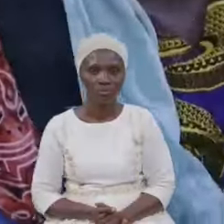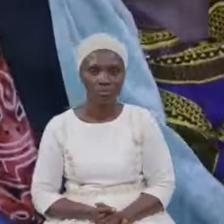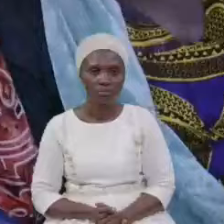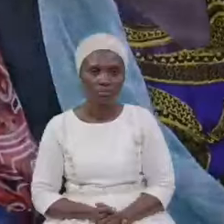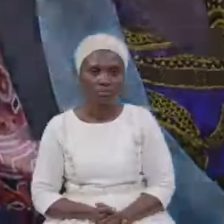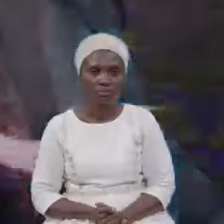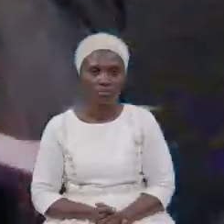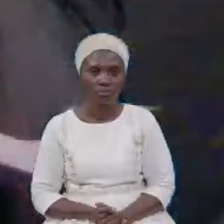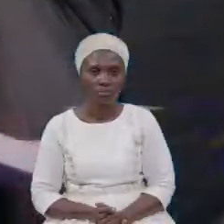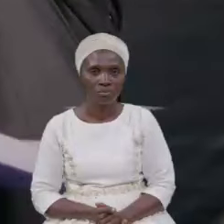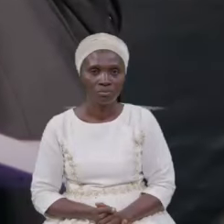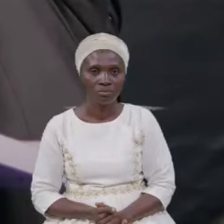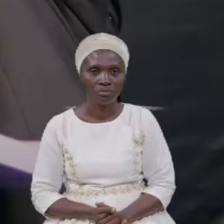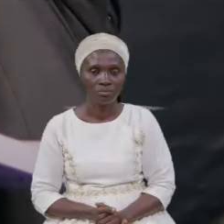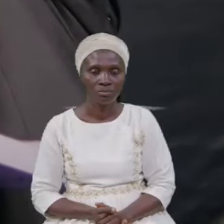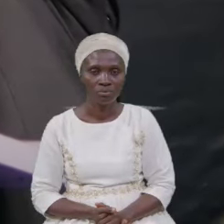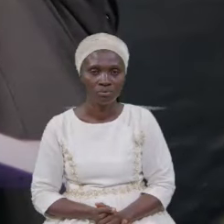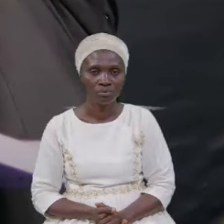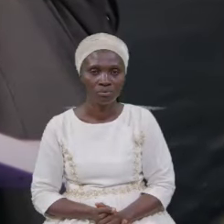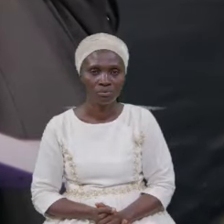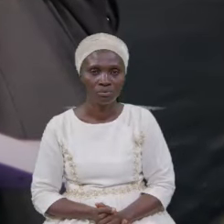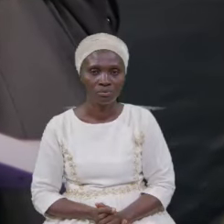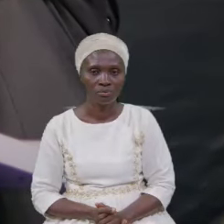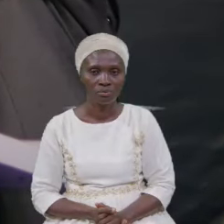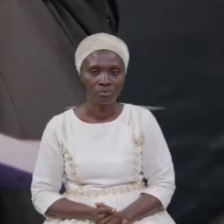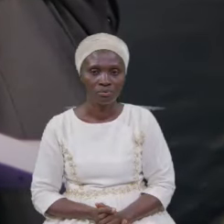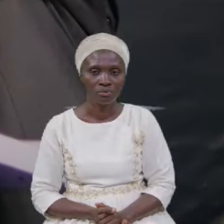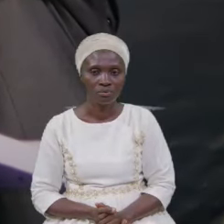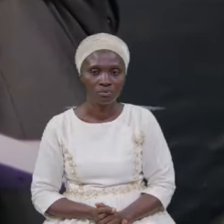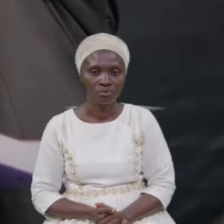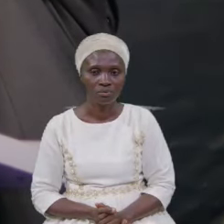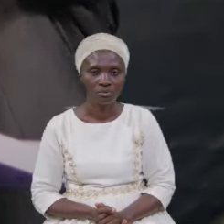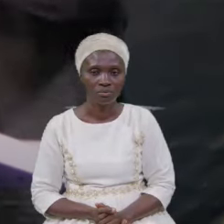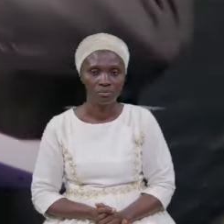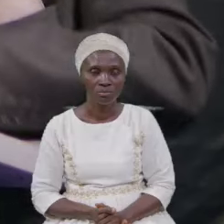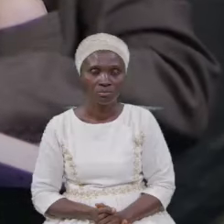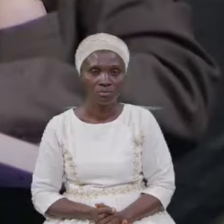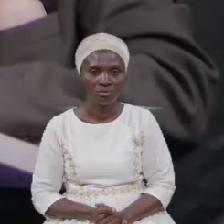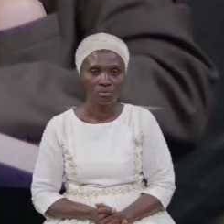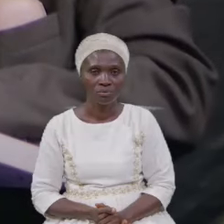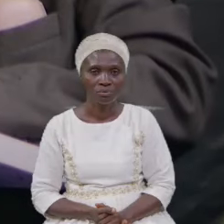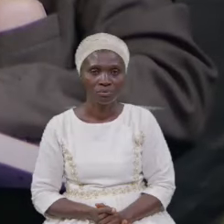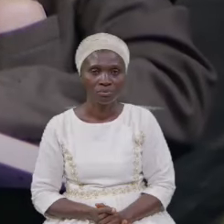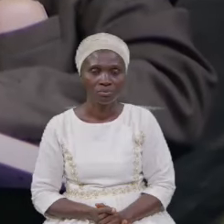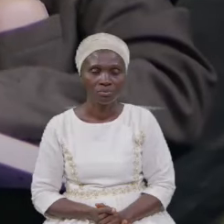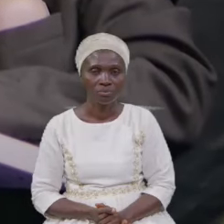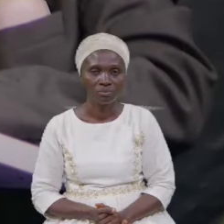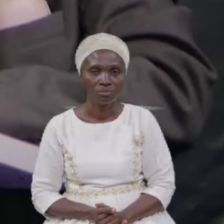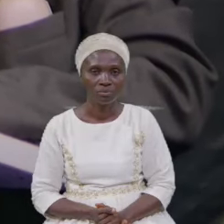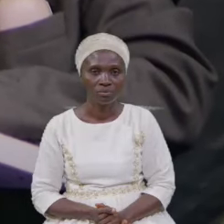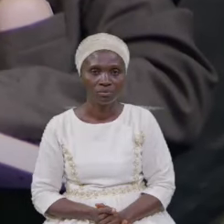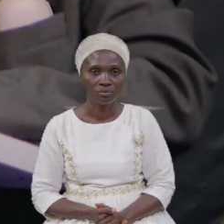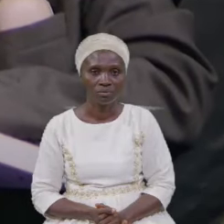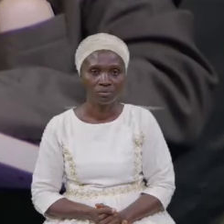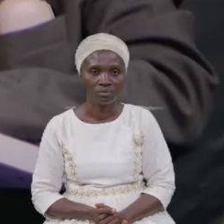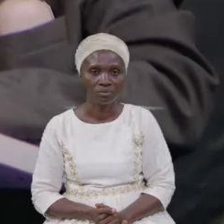of the center towards the back, this side? Okay, I can see somebody over there again. Thank